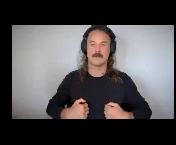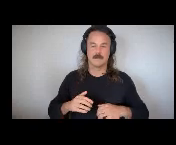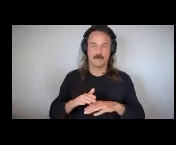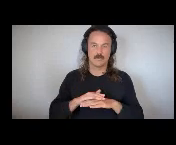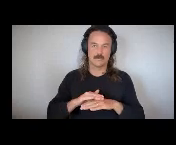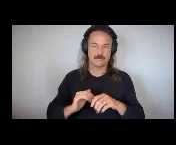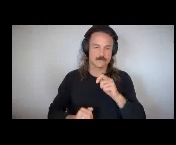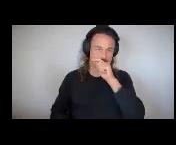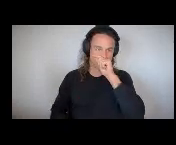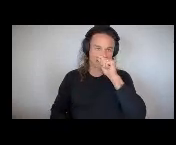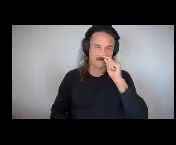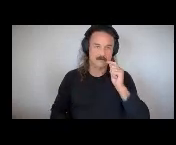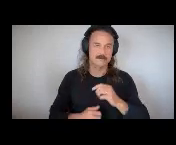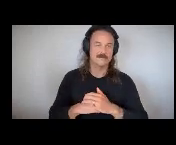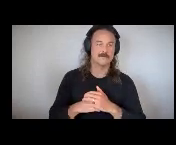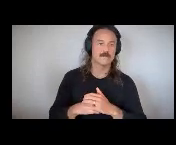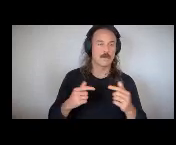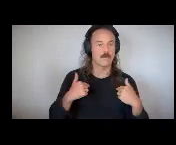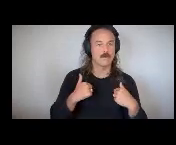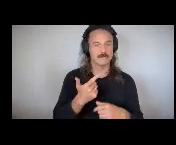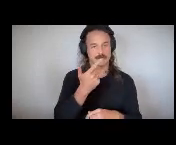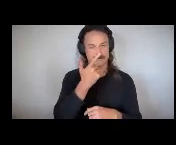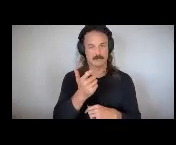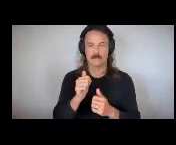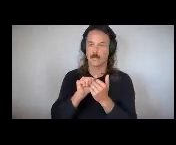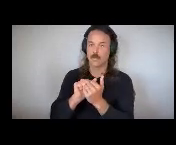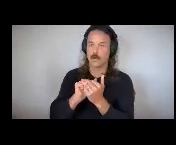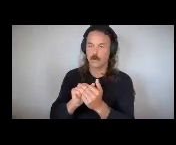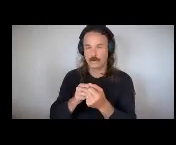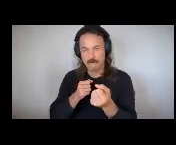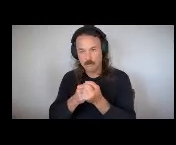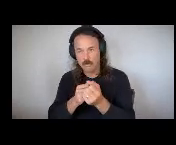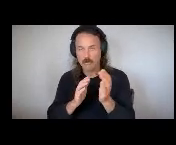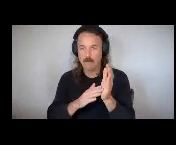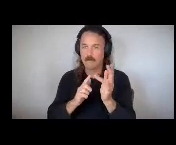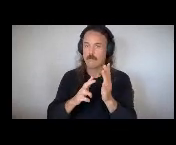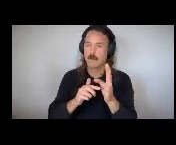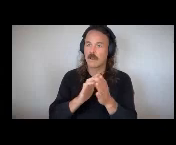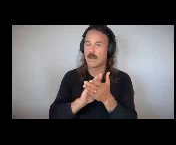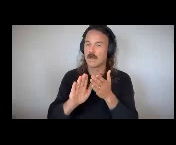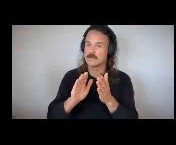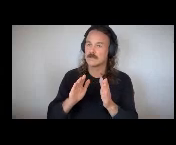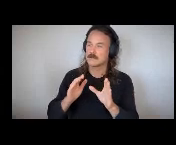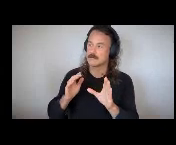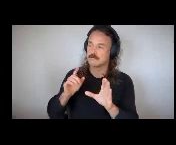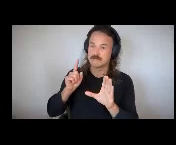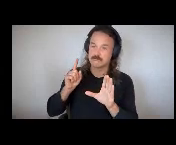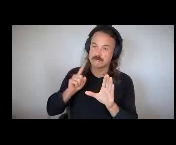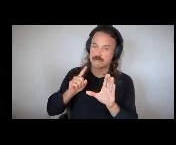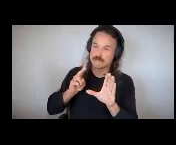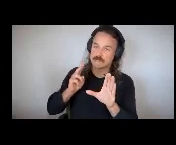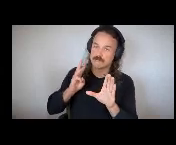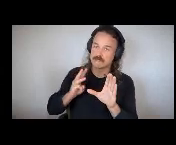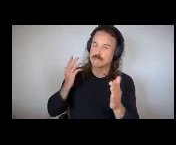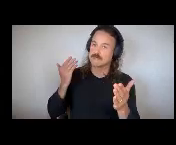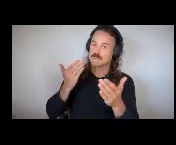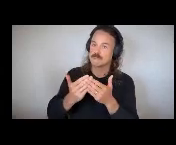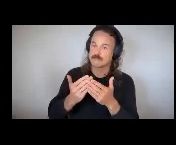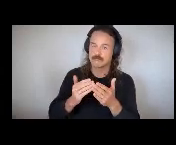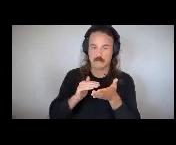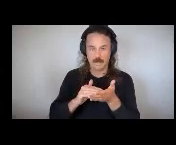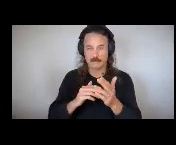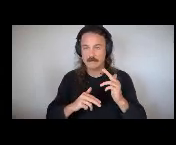We've had the pleasure of working with and supporting Monash over the past few years on the development of the index.